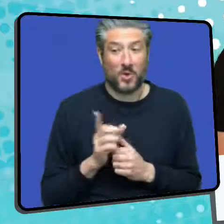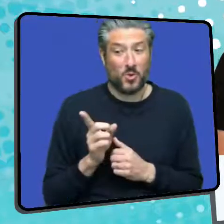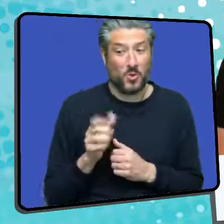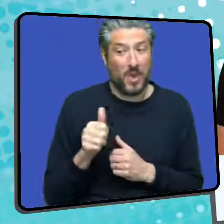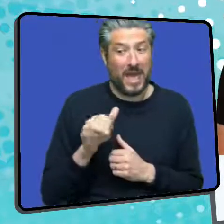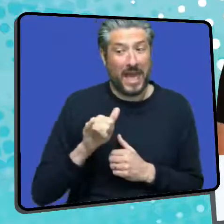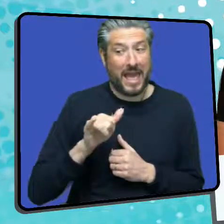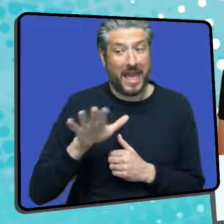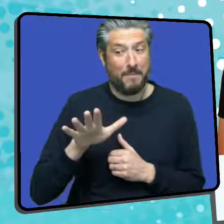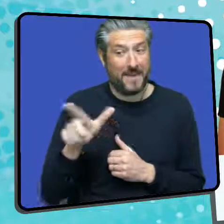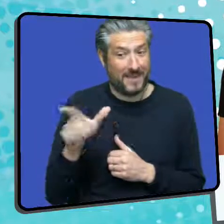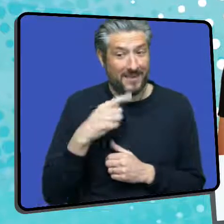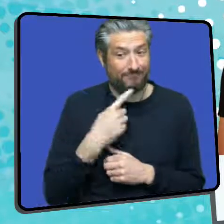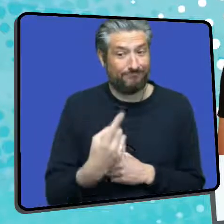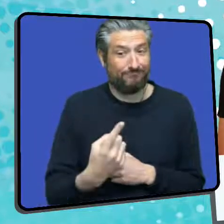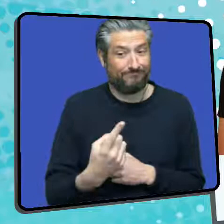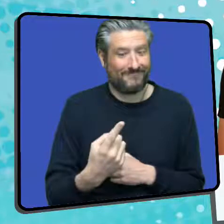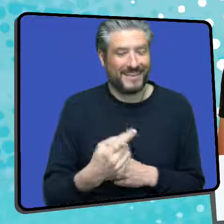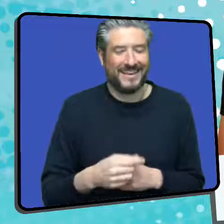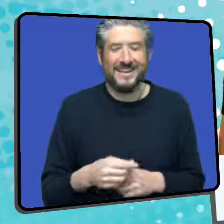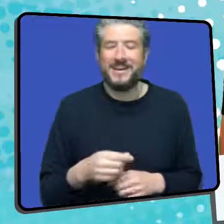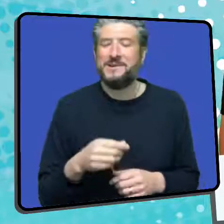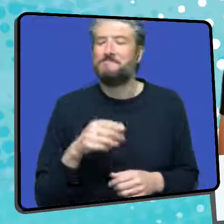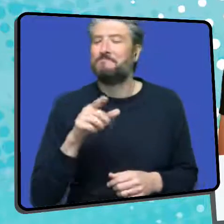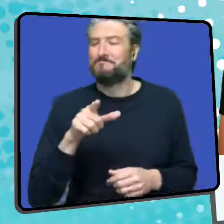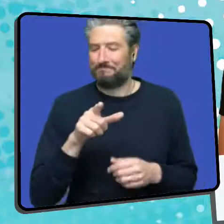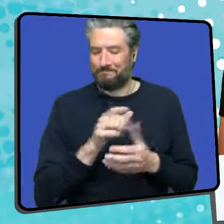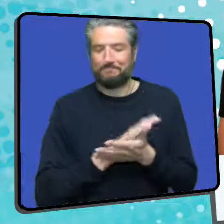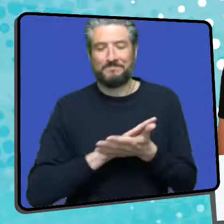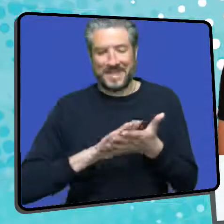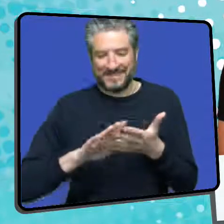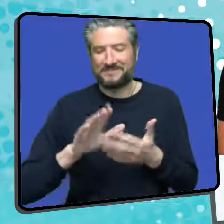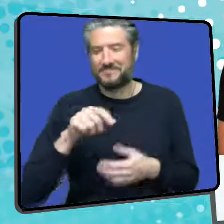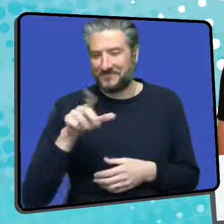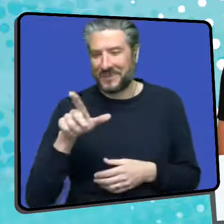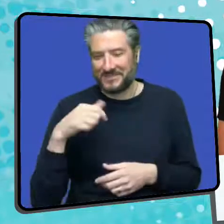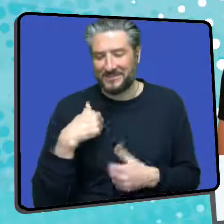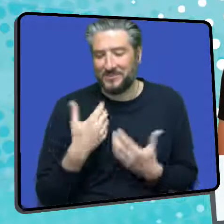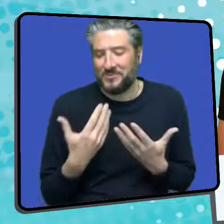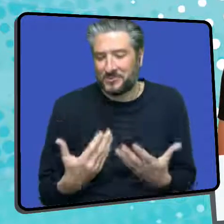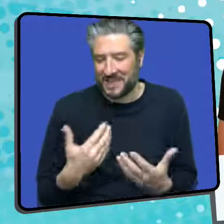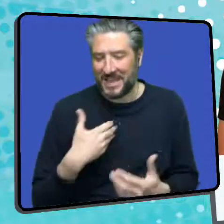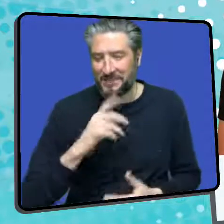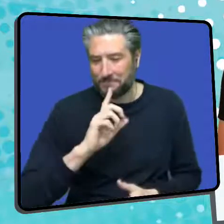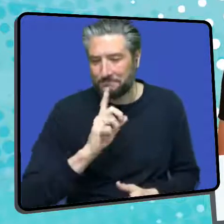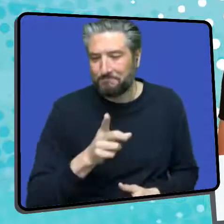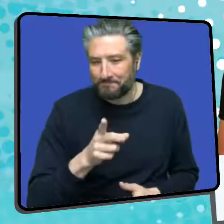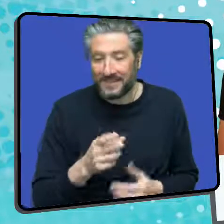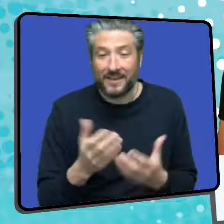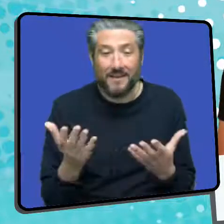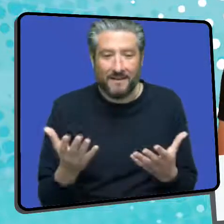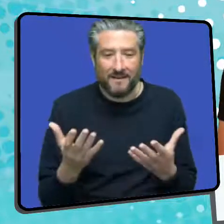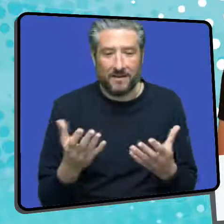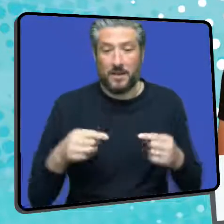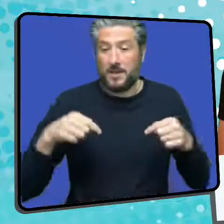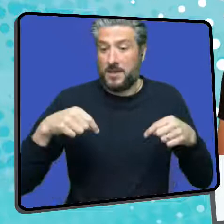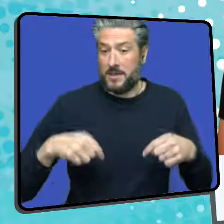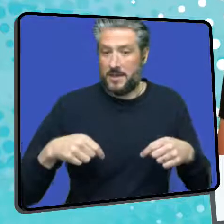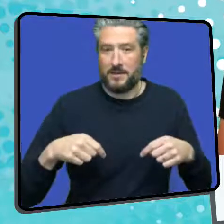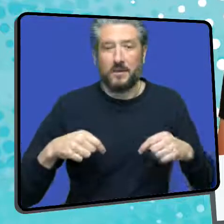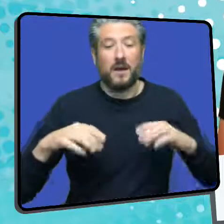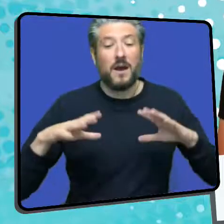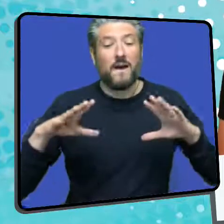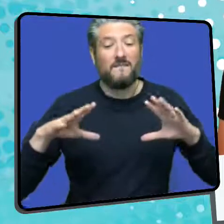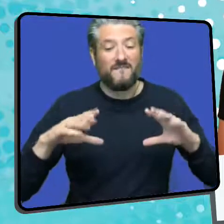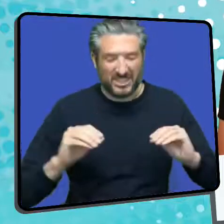Yeah, nice. I wanted to take this one in today's show, but don't forget that after this show, we only have 30 minutes with you.